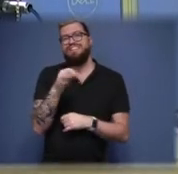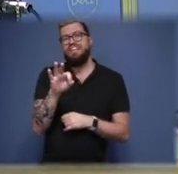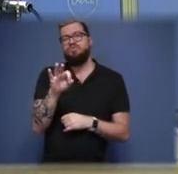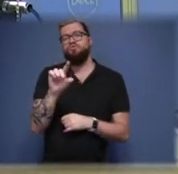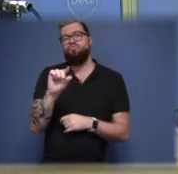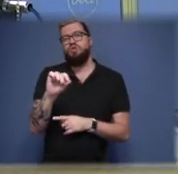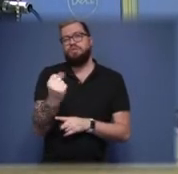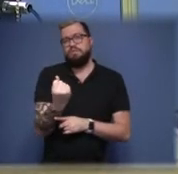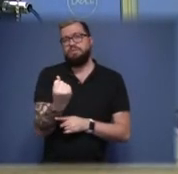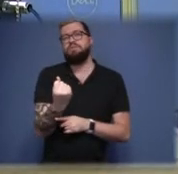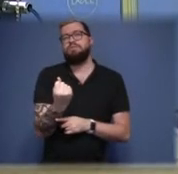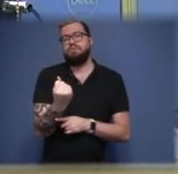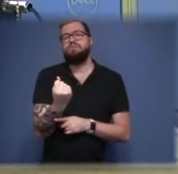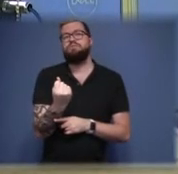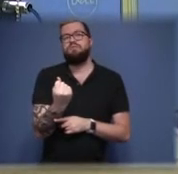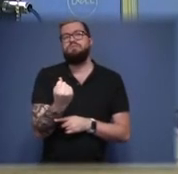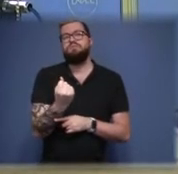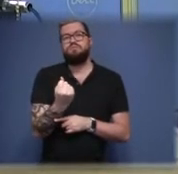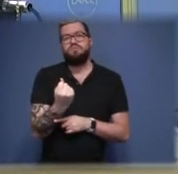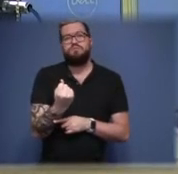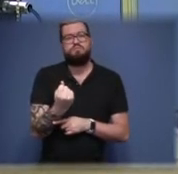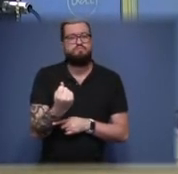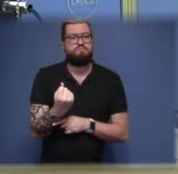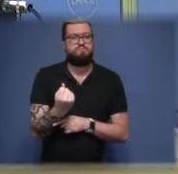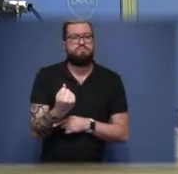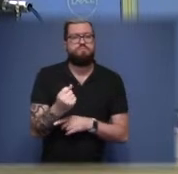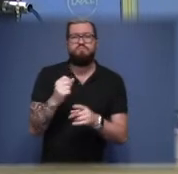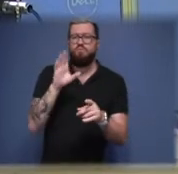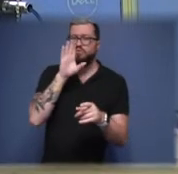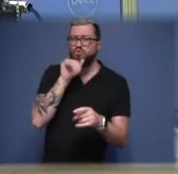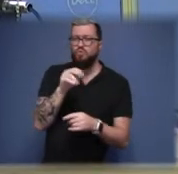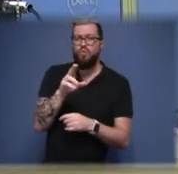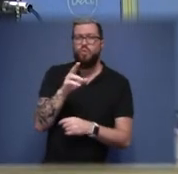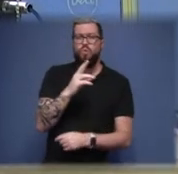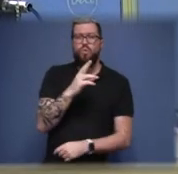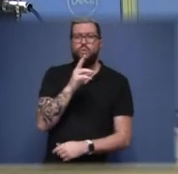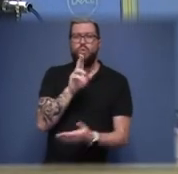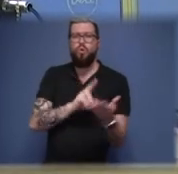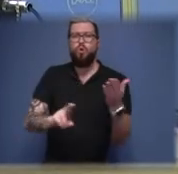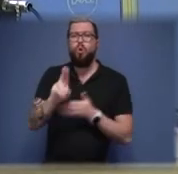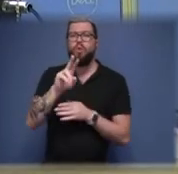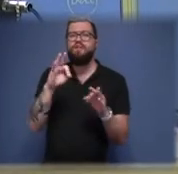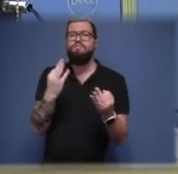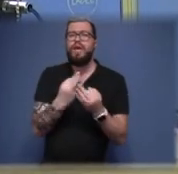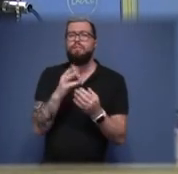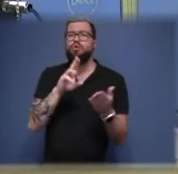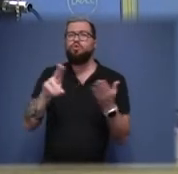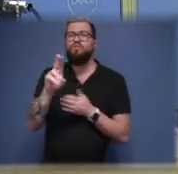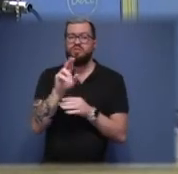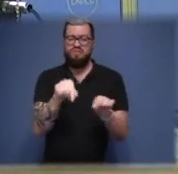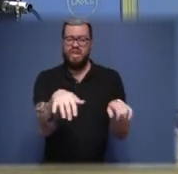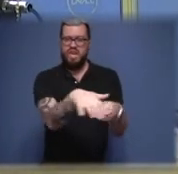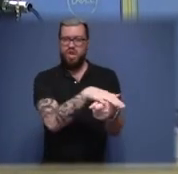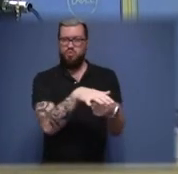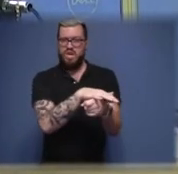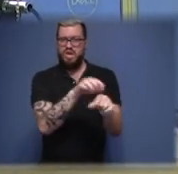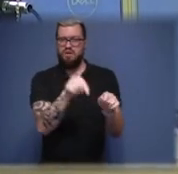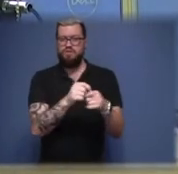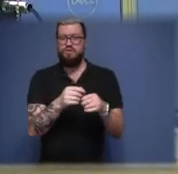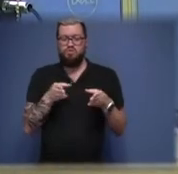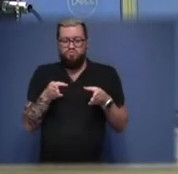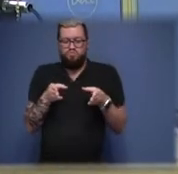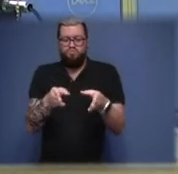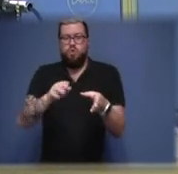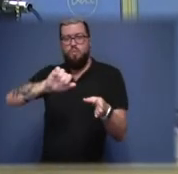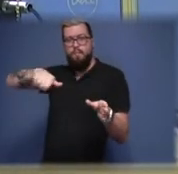1920s on the grounds where Holy Family University is in Northeast Philly. There's a little road in the